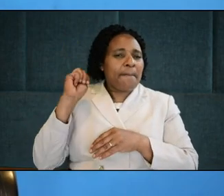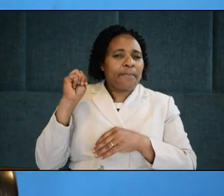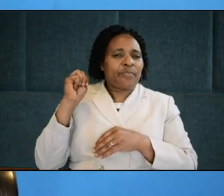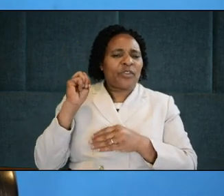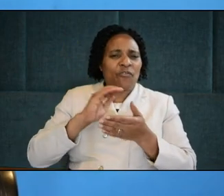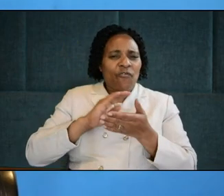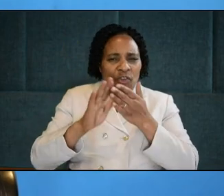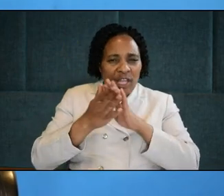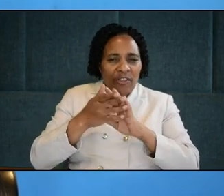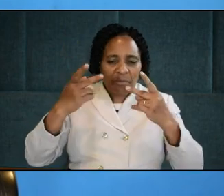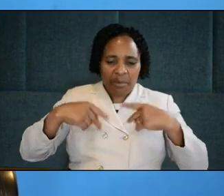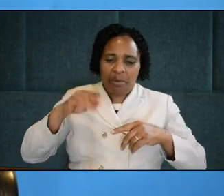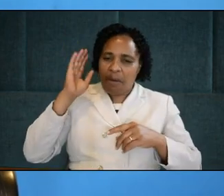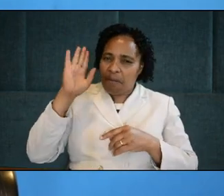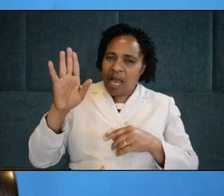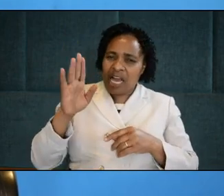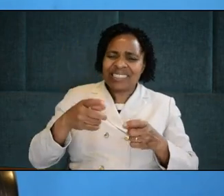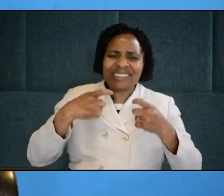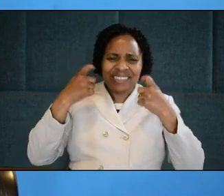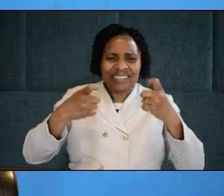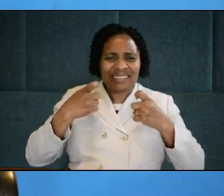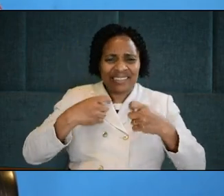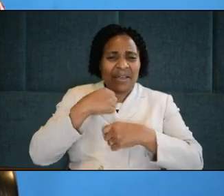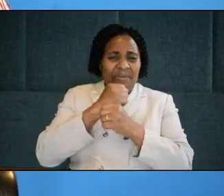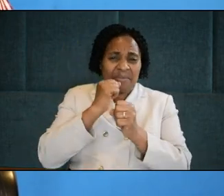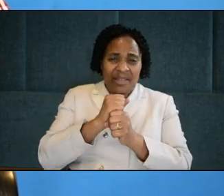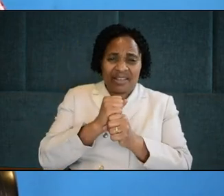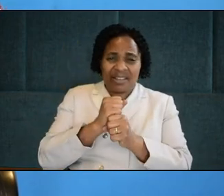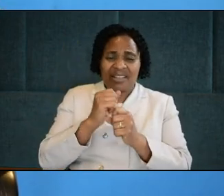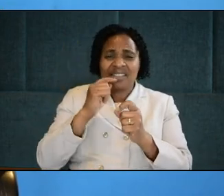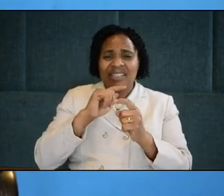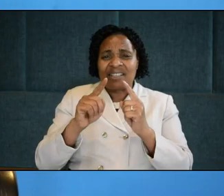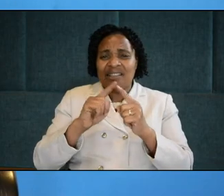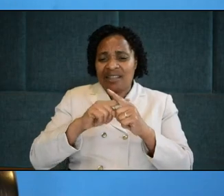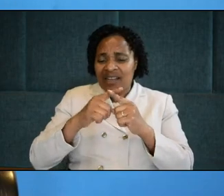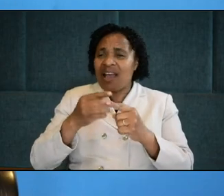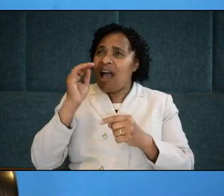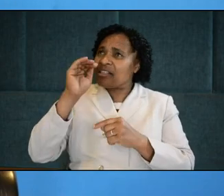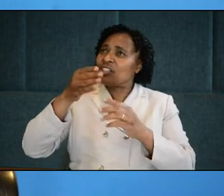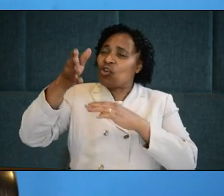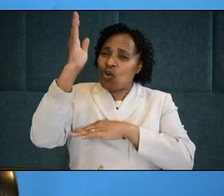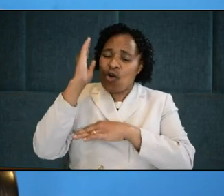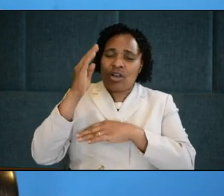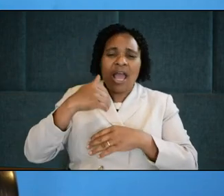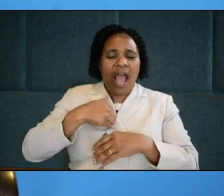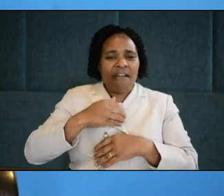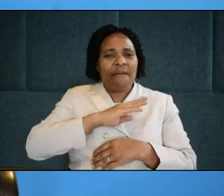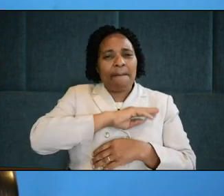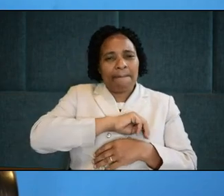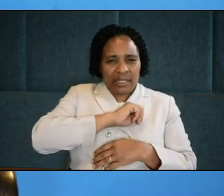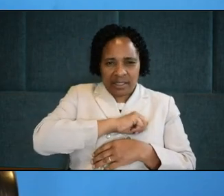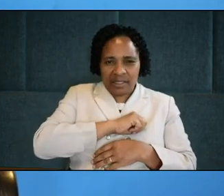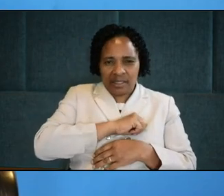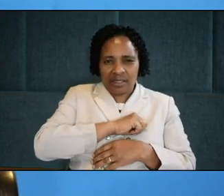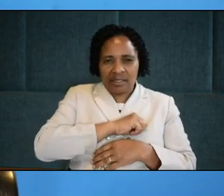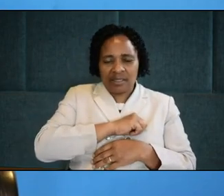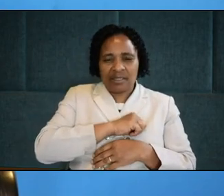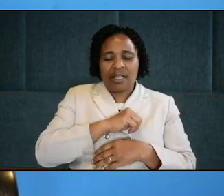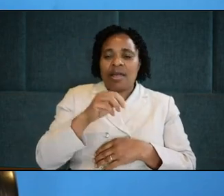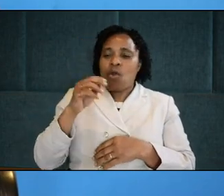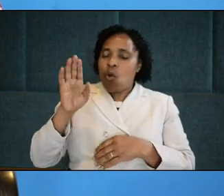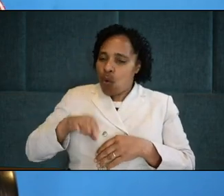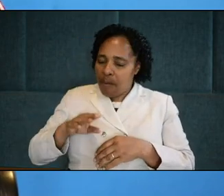forgive his people for the sins that they have committed. And he's asking God, have mercy on us. This is how Rahab started her